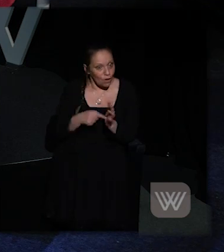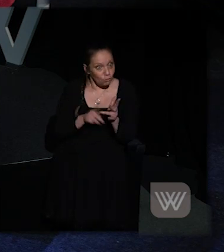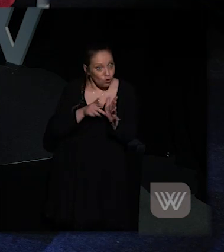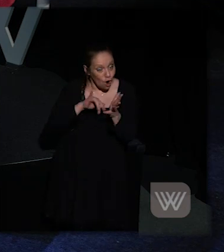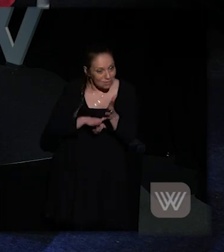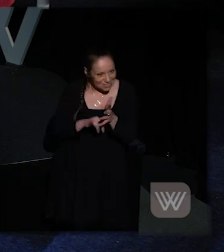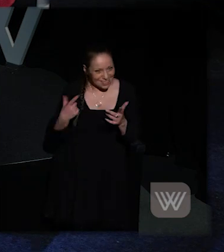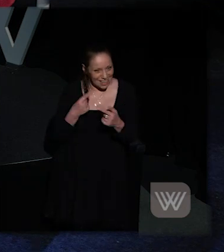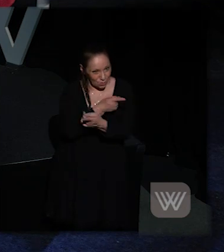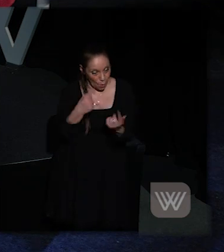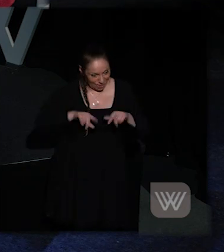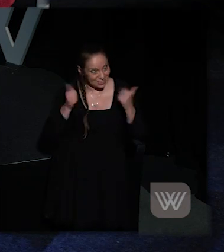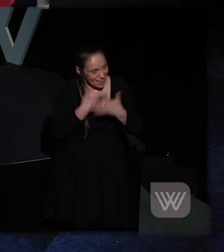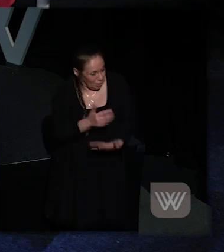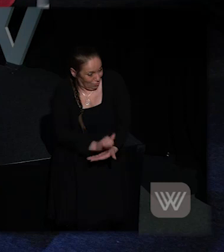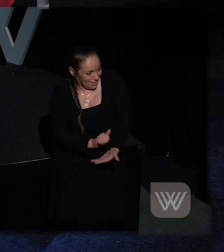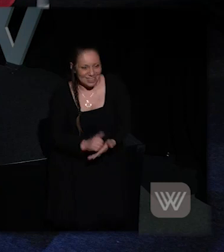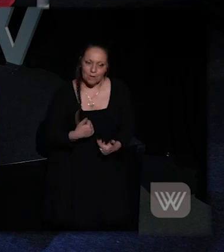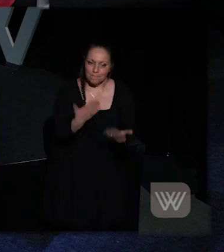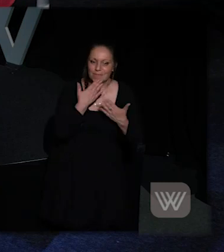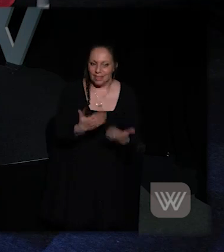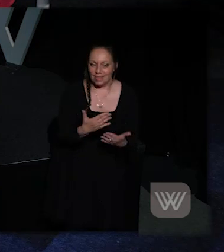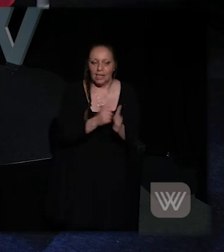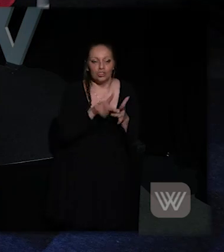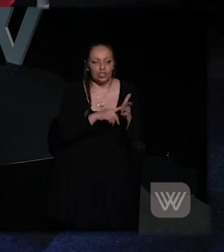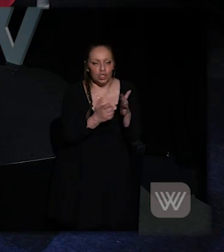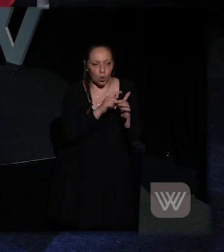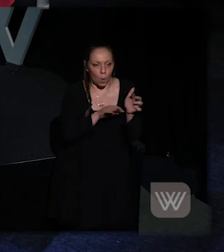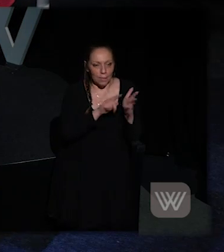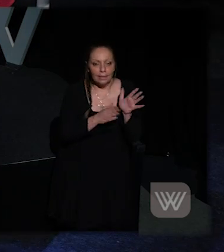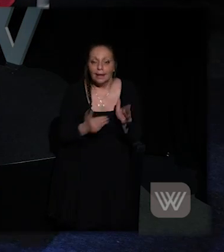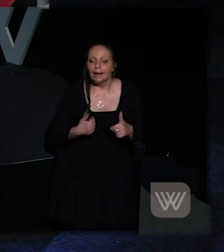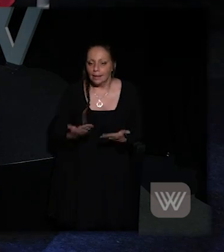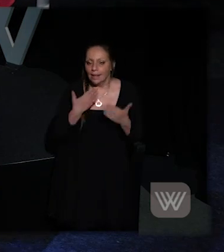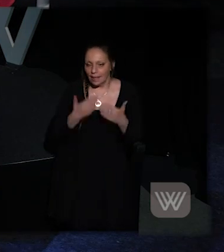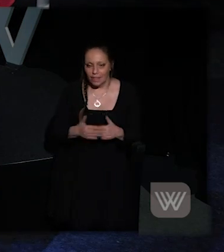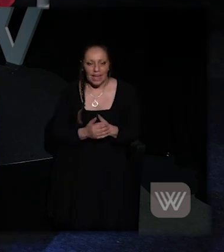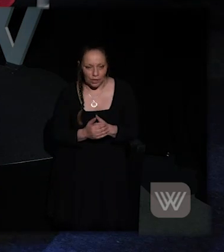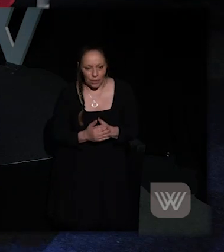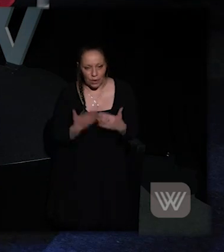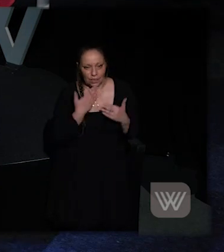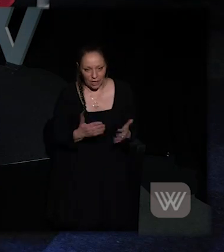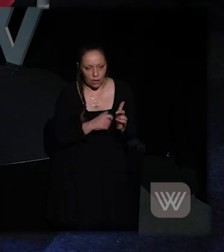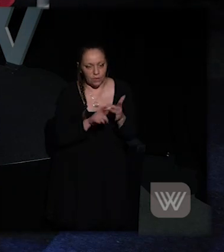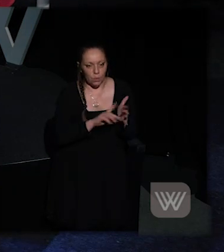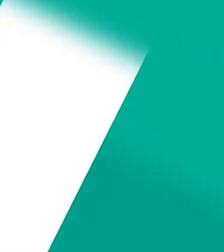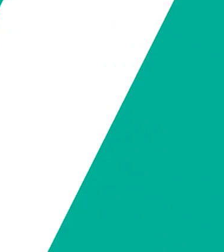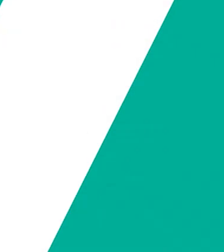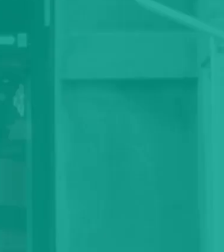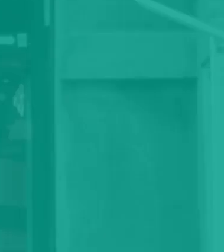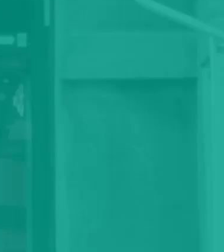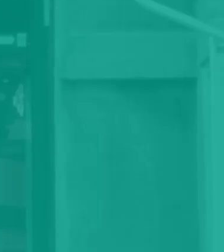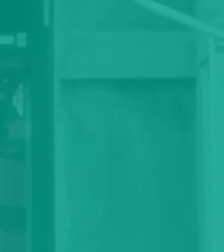purpose of us all being here tonight. So please join me in thanking Ginger Gorman one more time. And thank you to Jamila. Thank you.